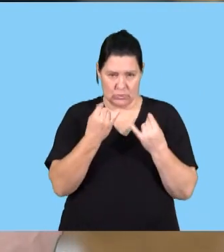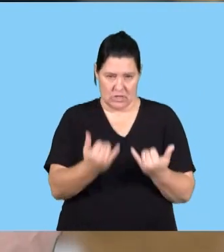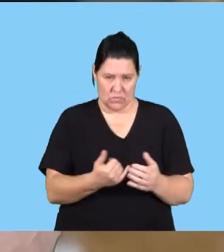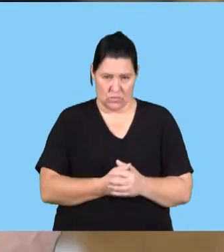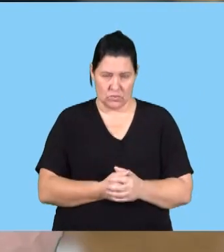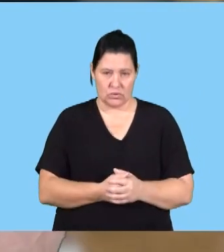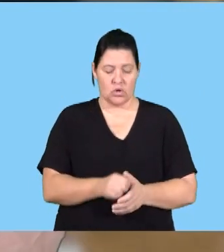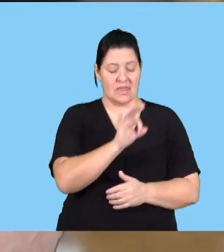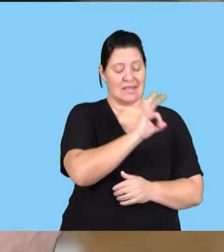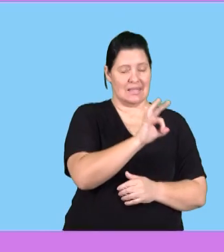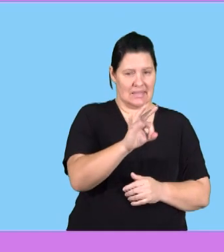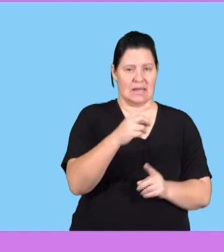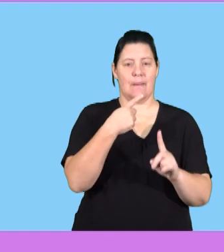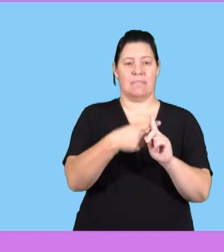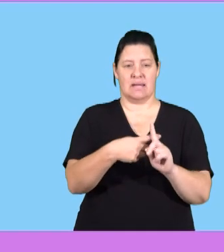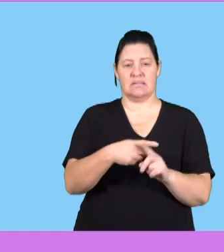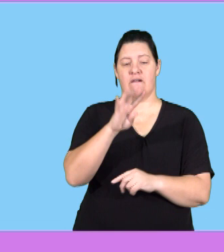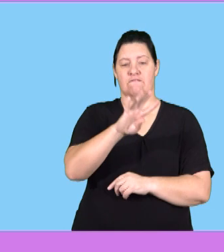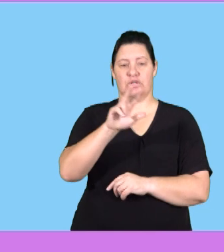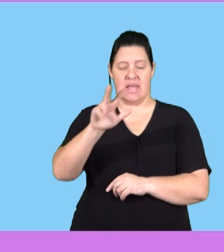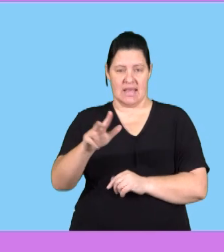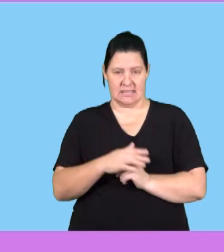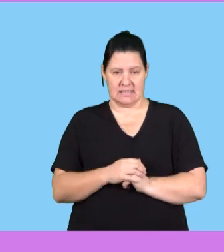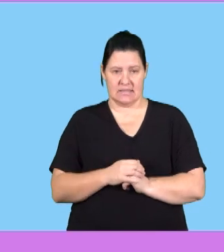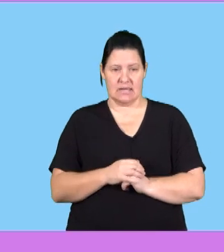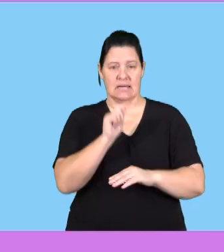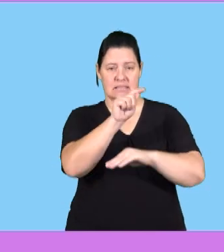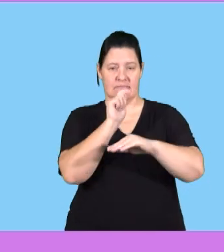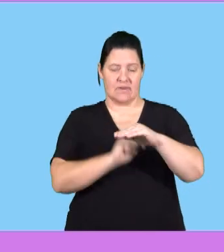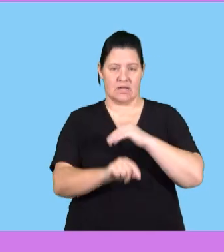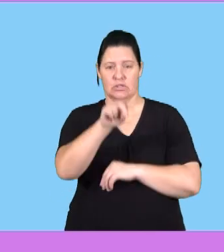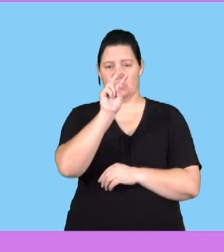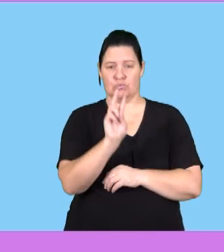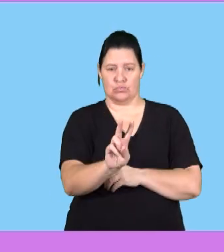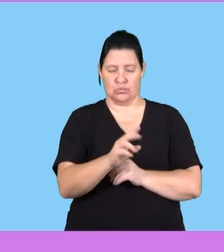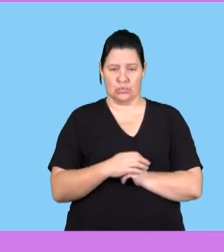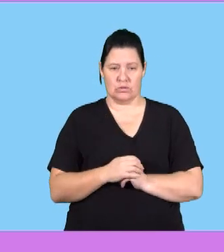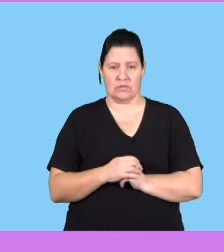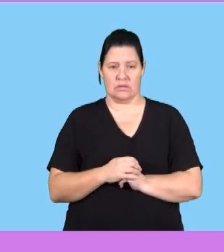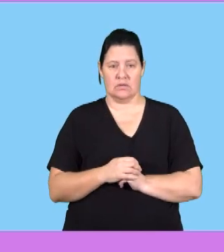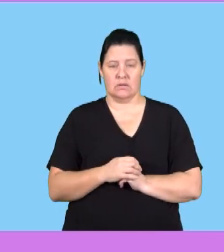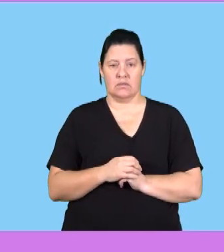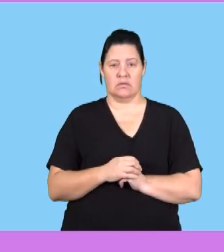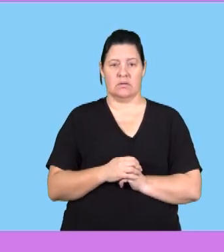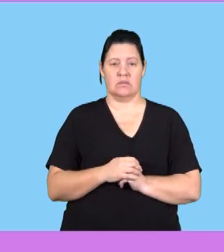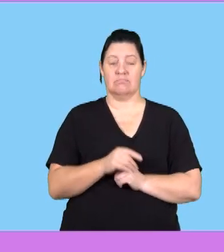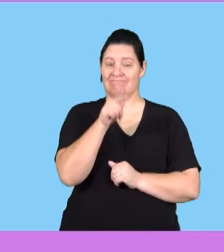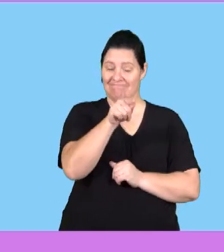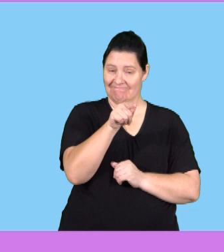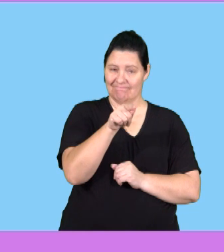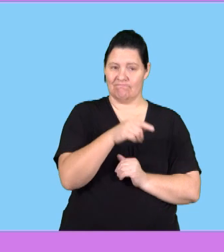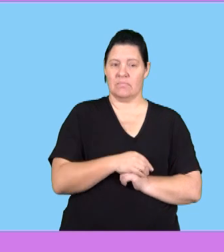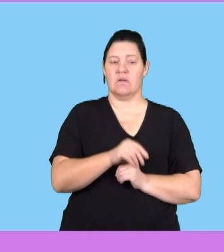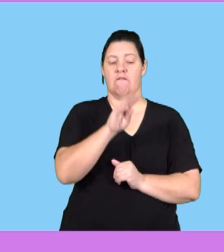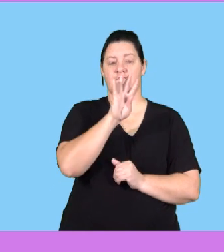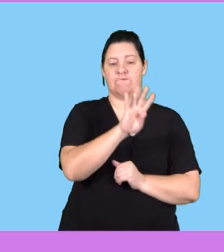I did here now. So I'll say 33 plus 48, and that value I divide by 2. So meaning